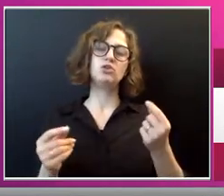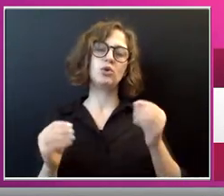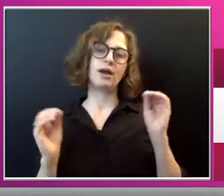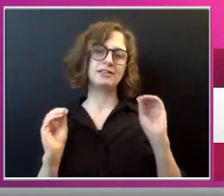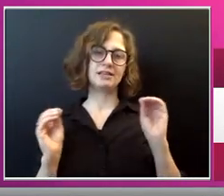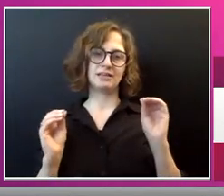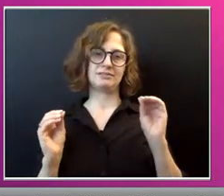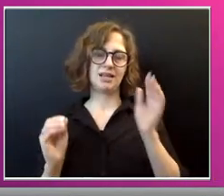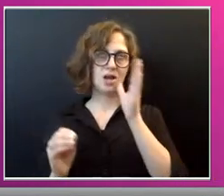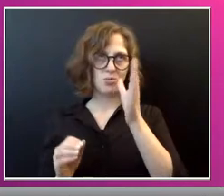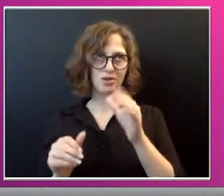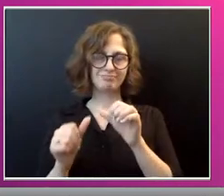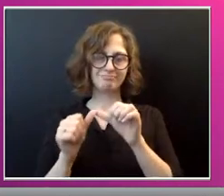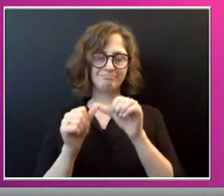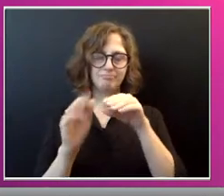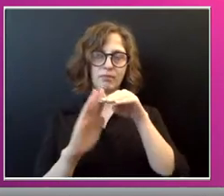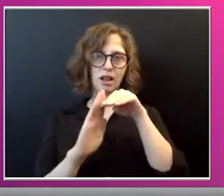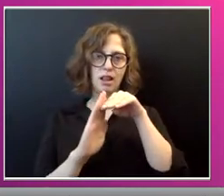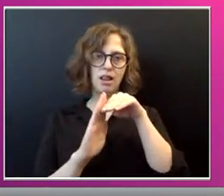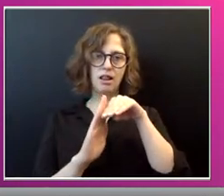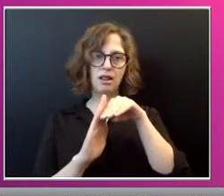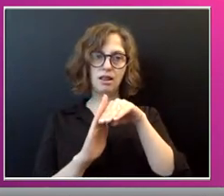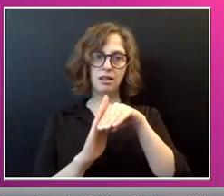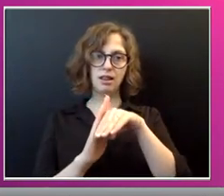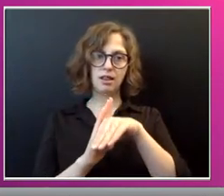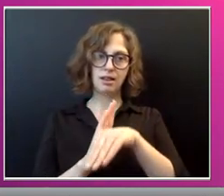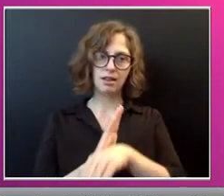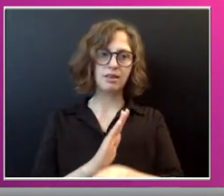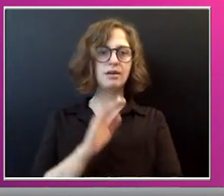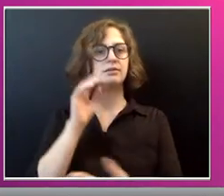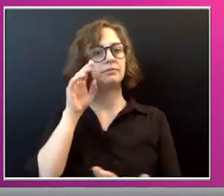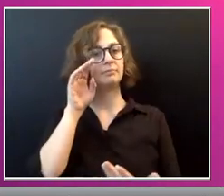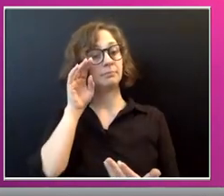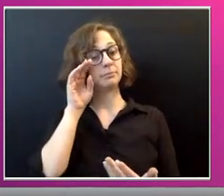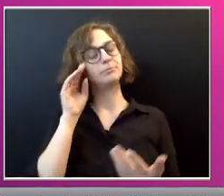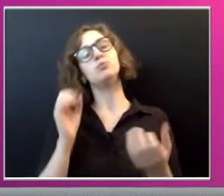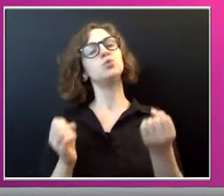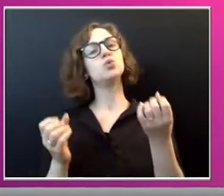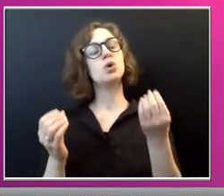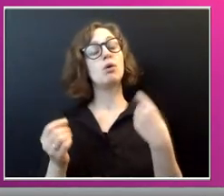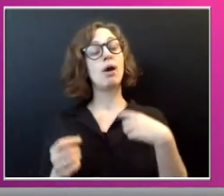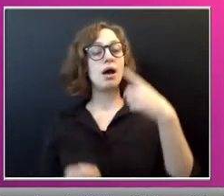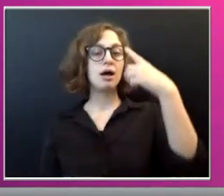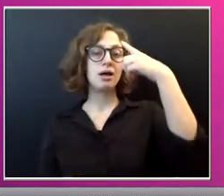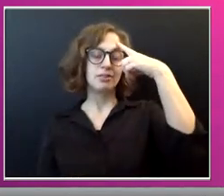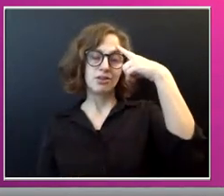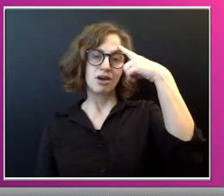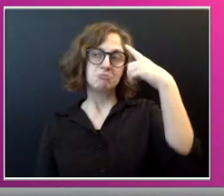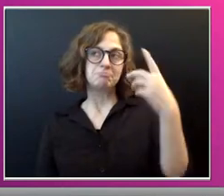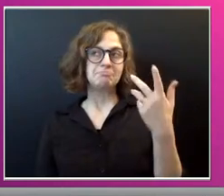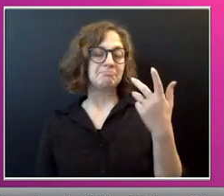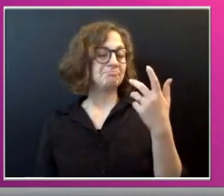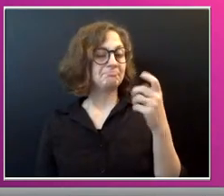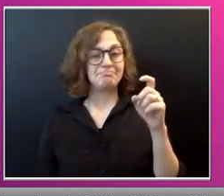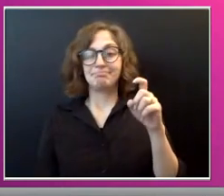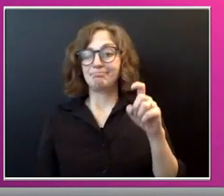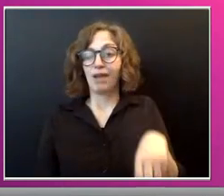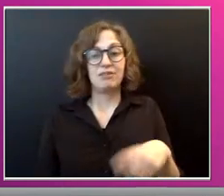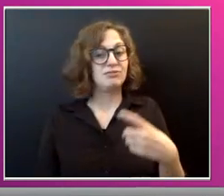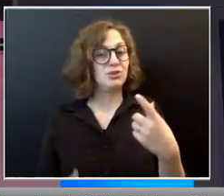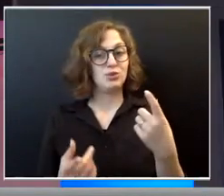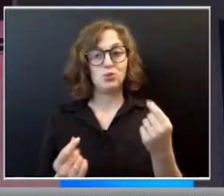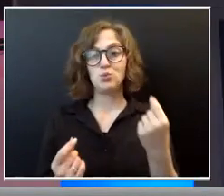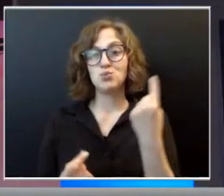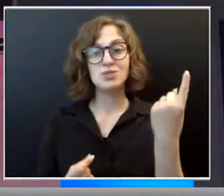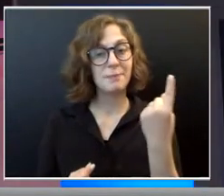downhill slide. And so I thought, I've got to do something to change this around. And